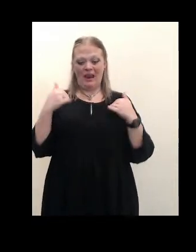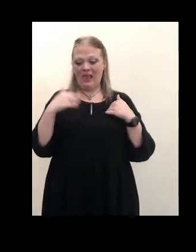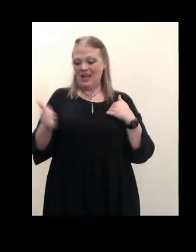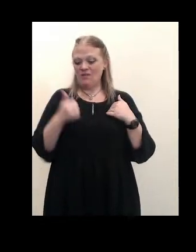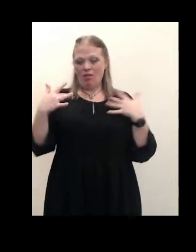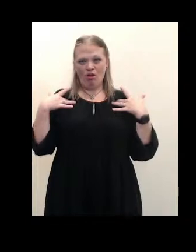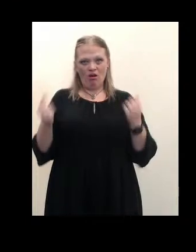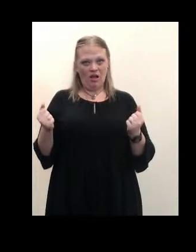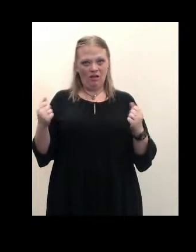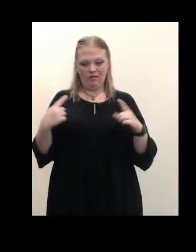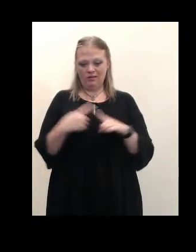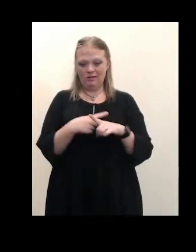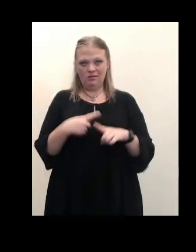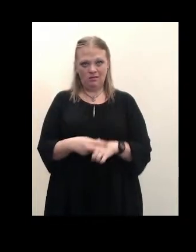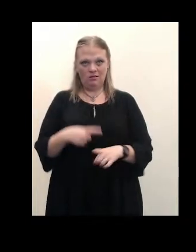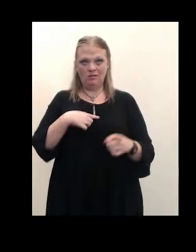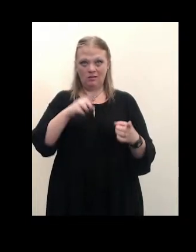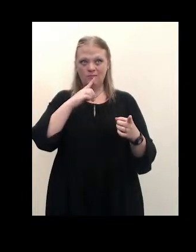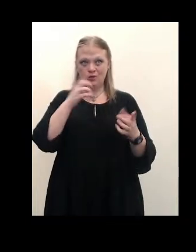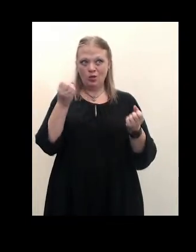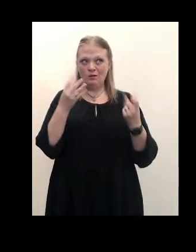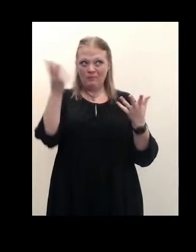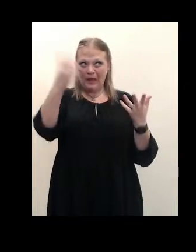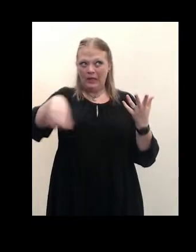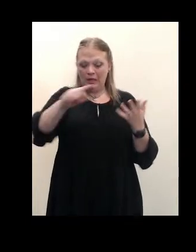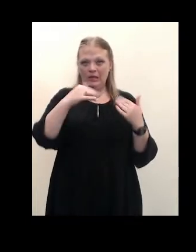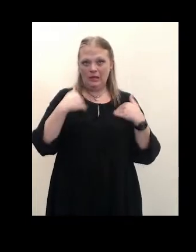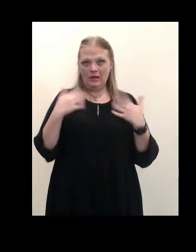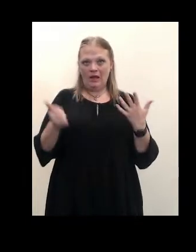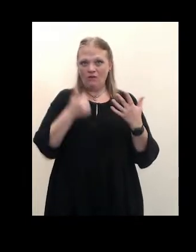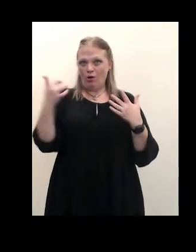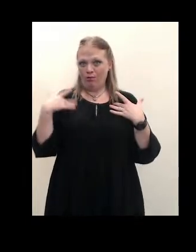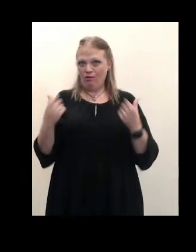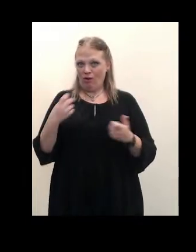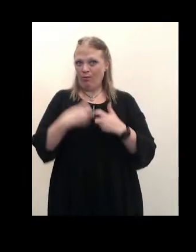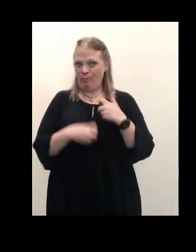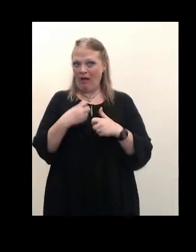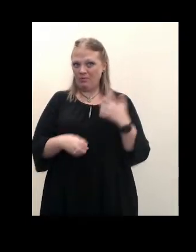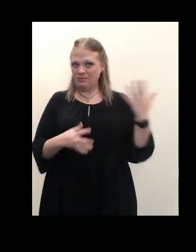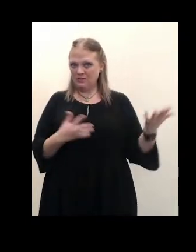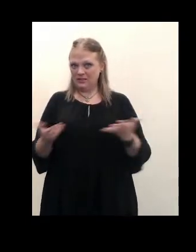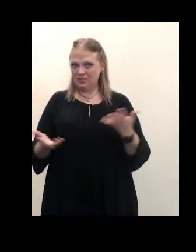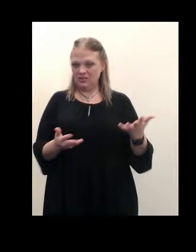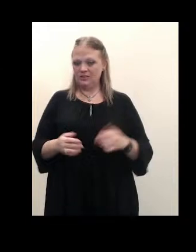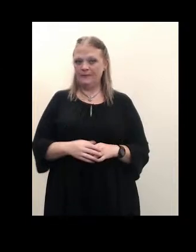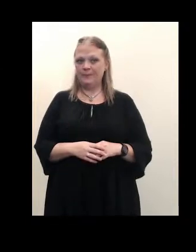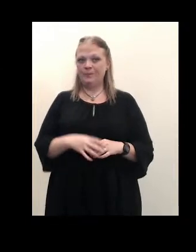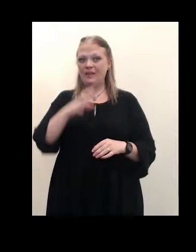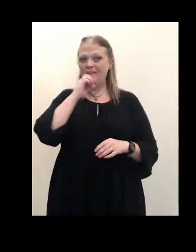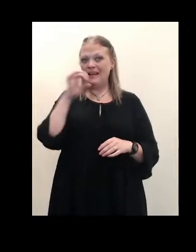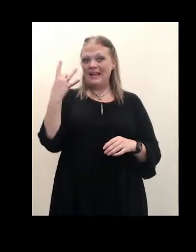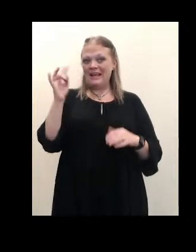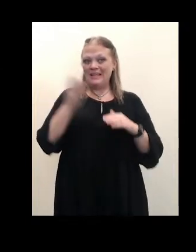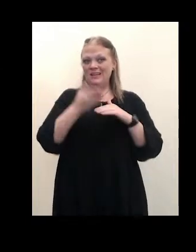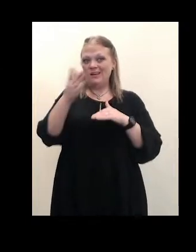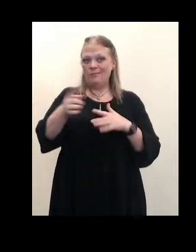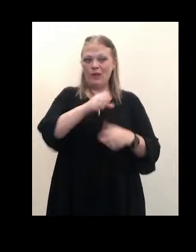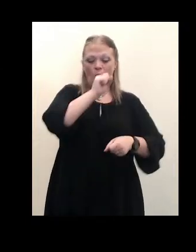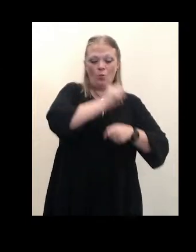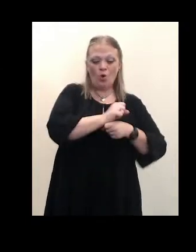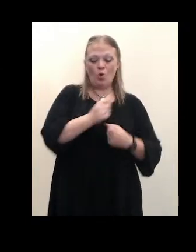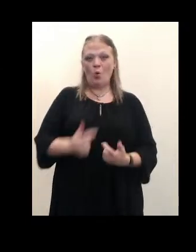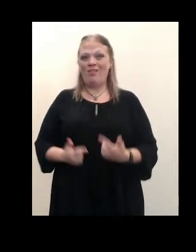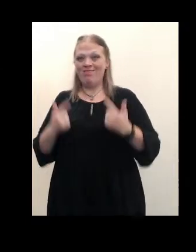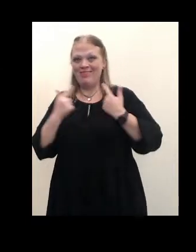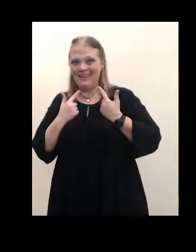many of us in the room have underlying medical conditions, so think about that. And then people who are 18 and up who work or live in high-risk settings. And